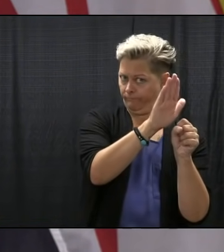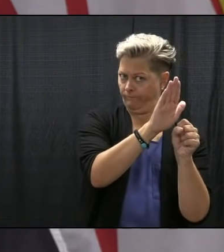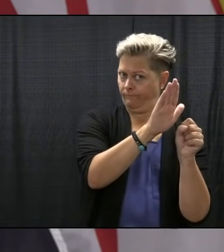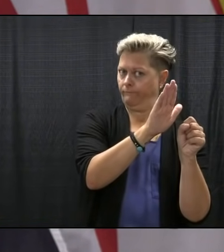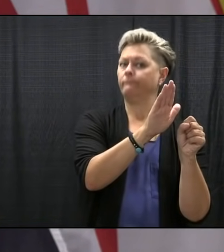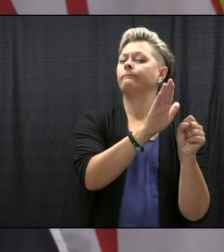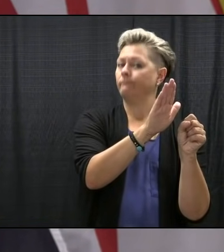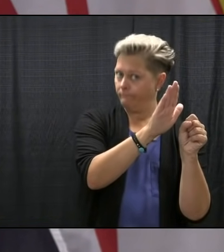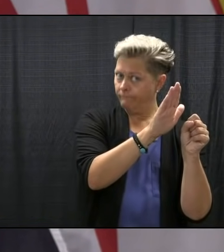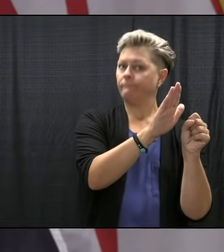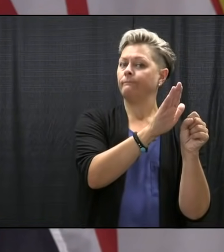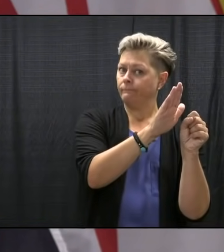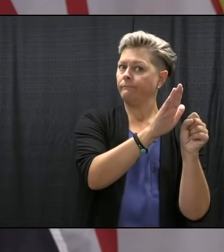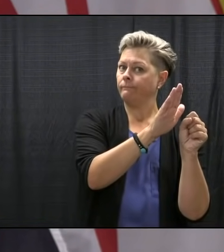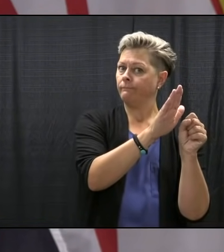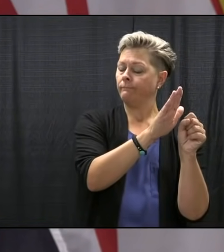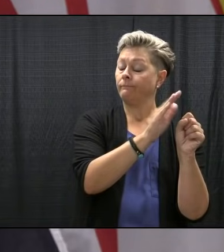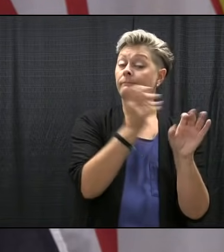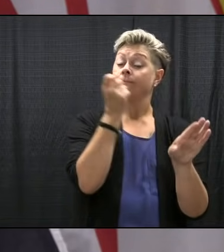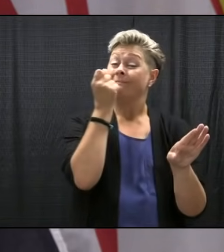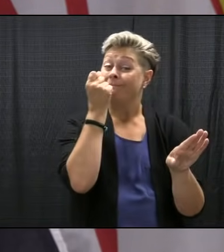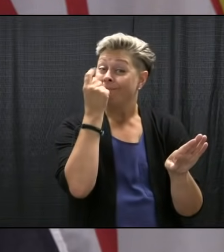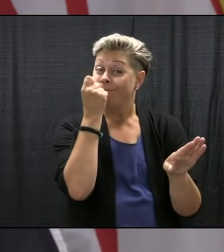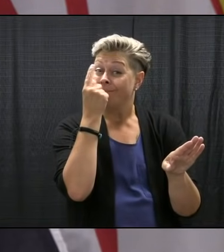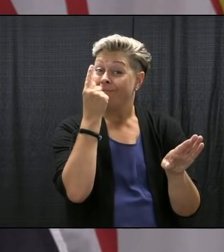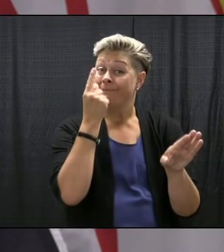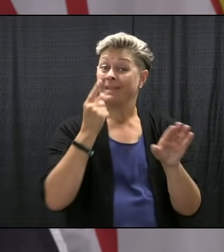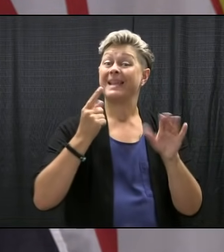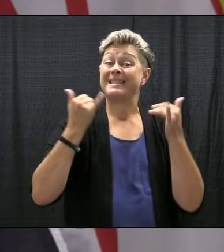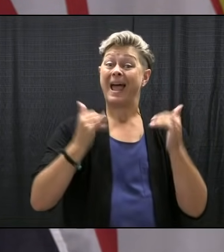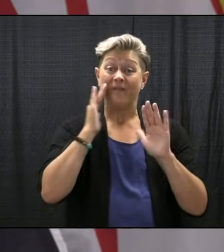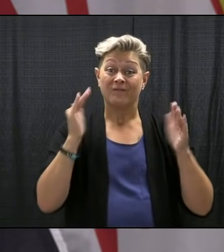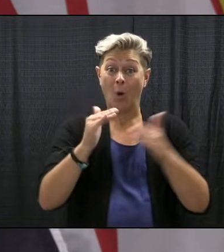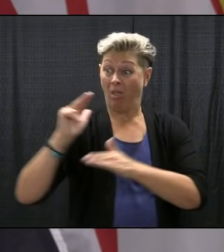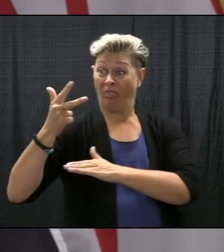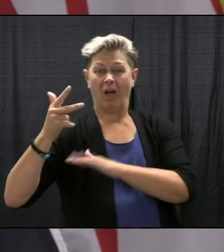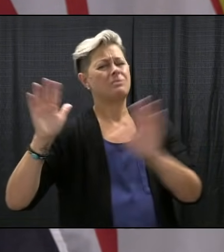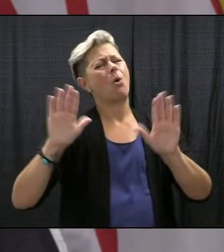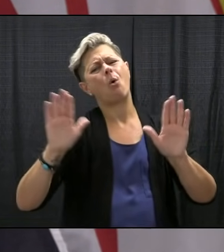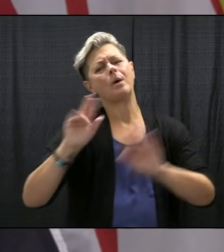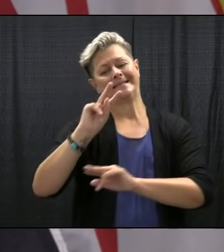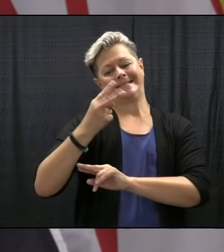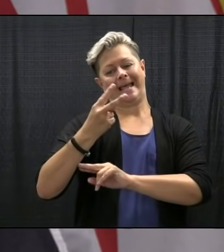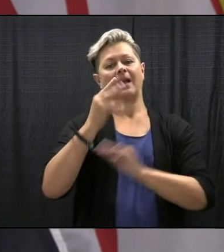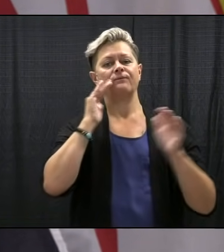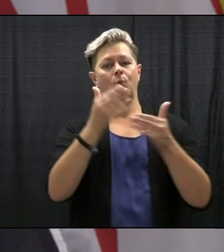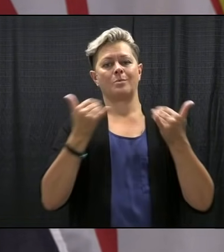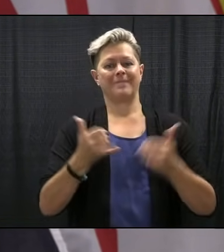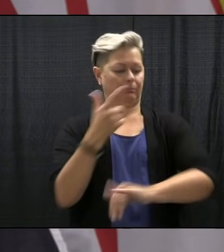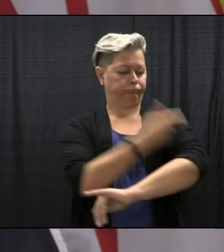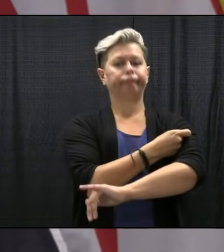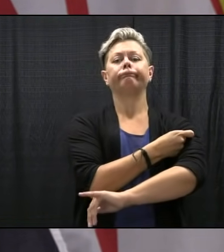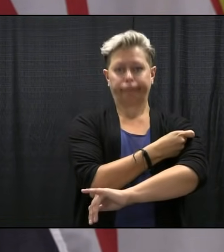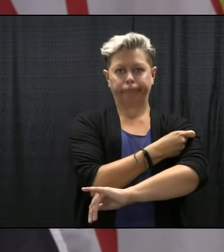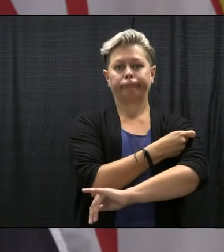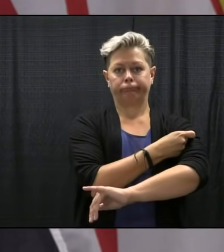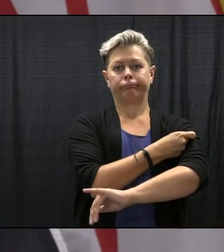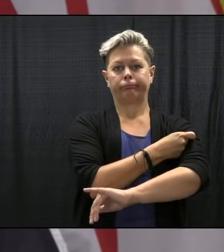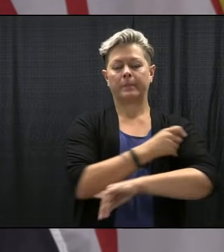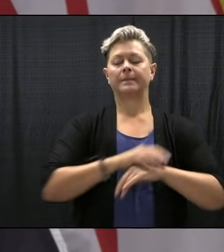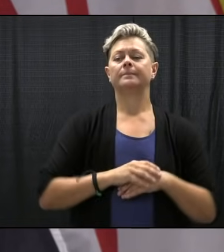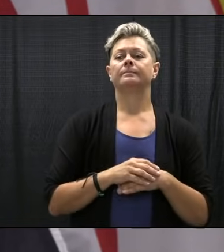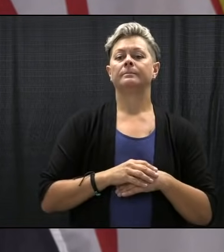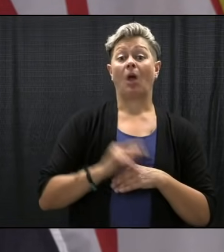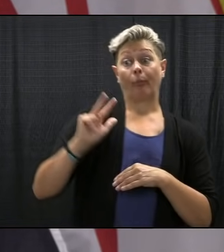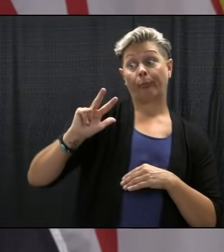sure that happens. So we're really focused on second doses right now. We don't have any plans to